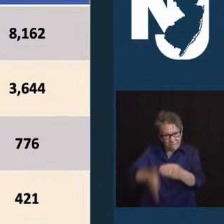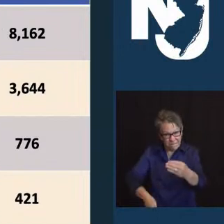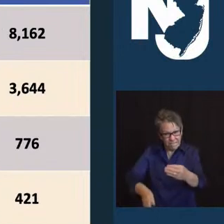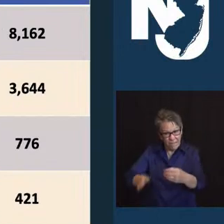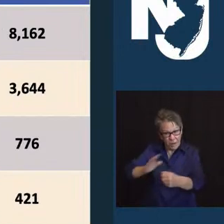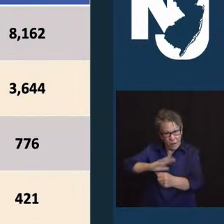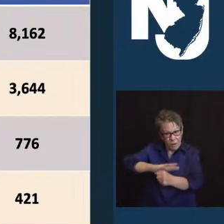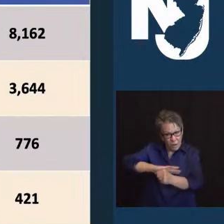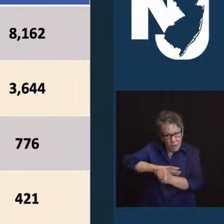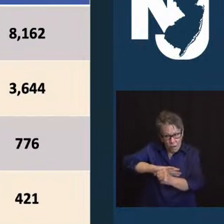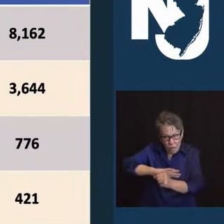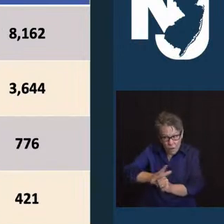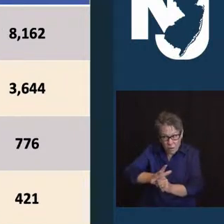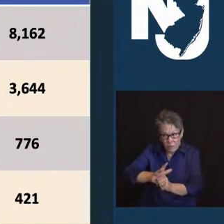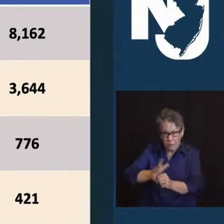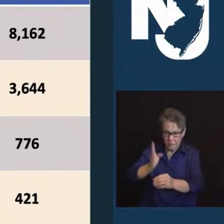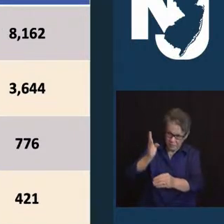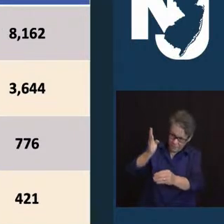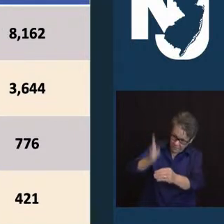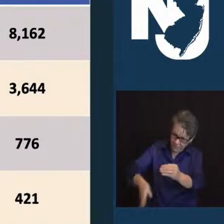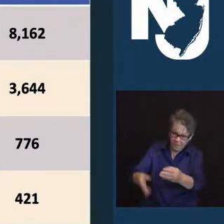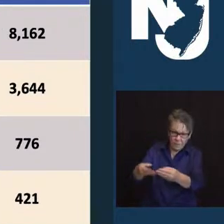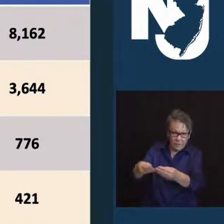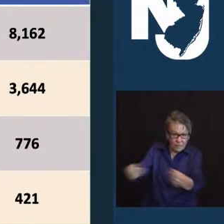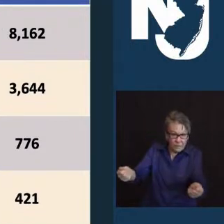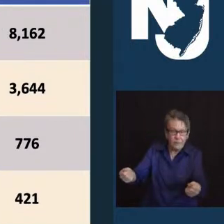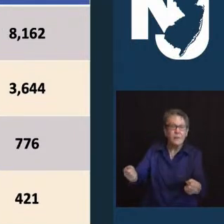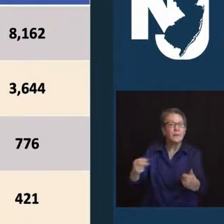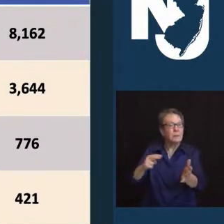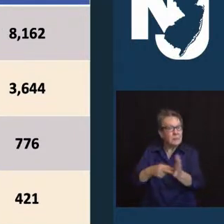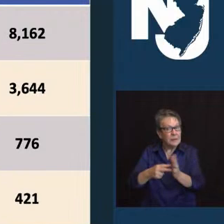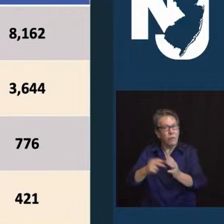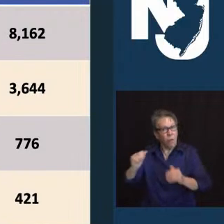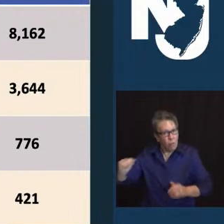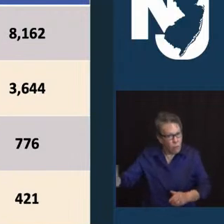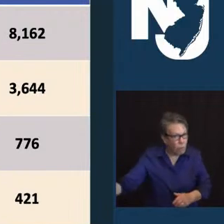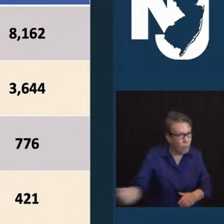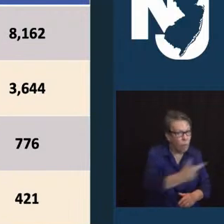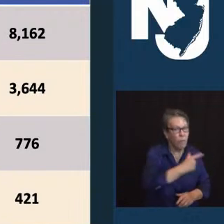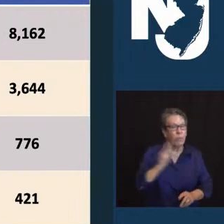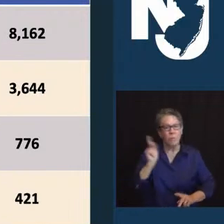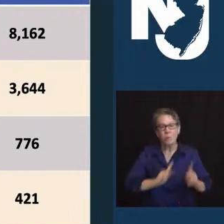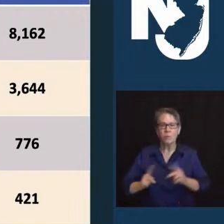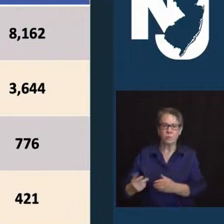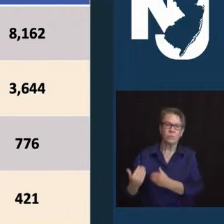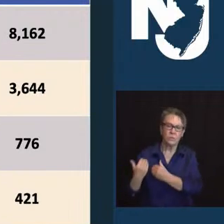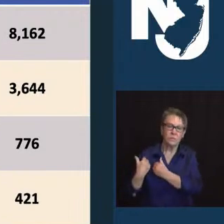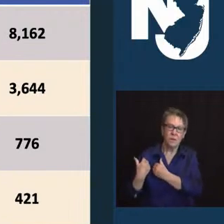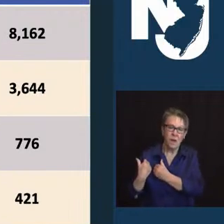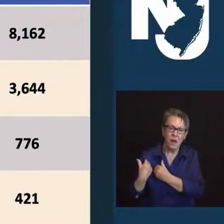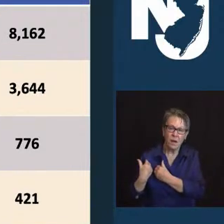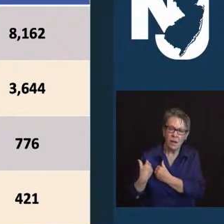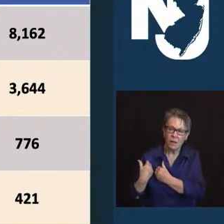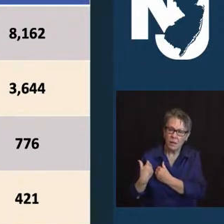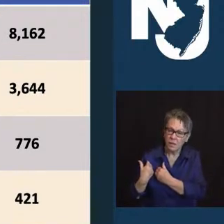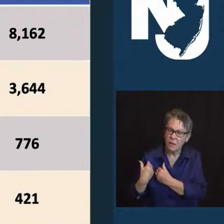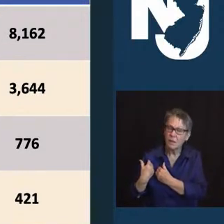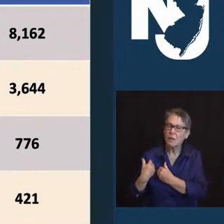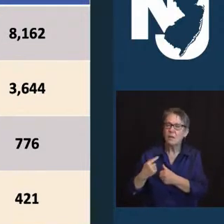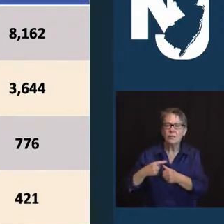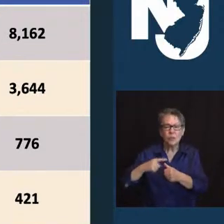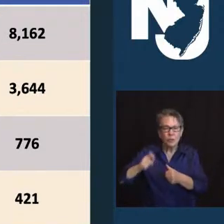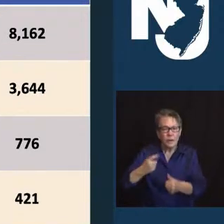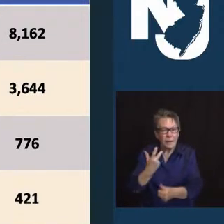decisions each of you and we make as individuals to get vaccinated, to properly wear a mask, to stay home when not feeling well,